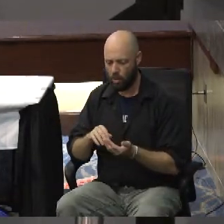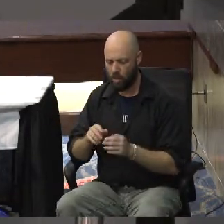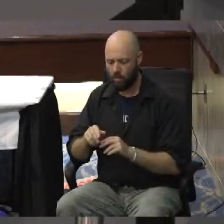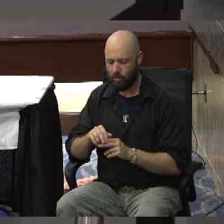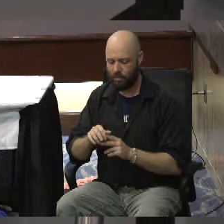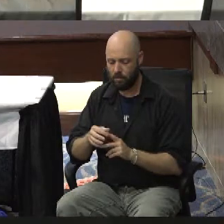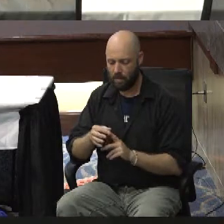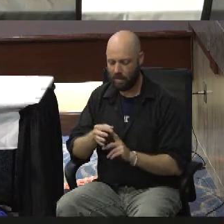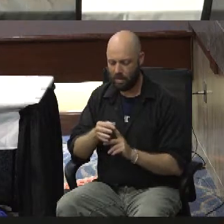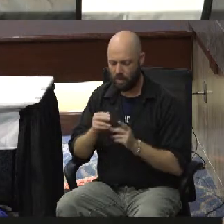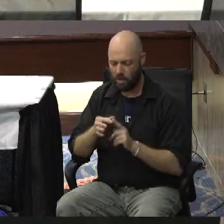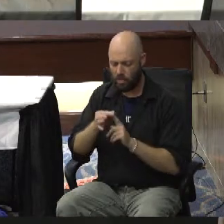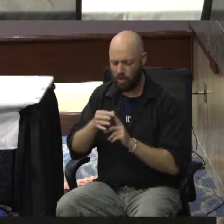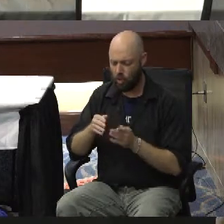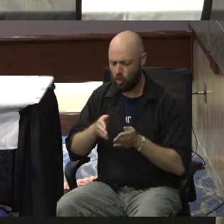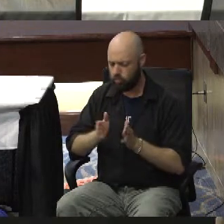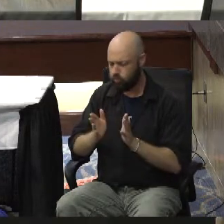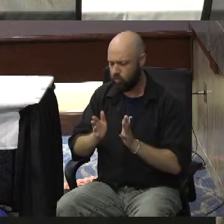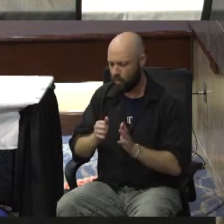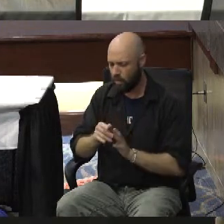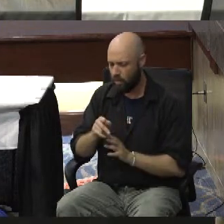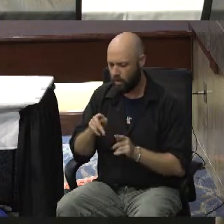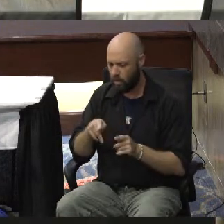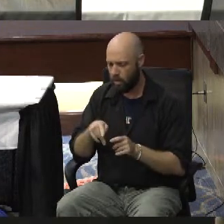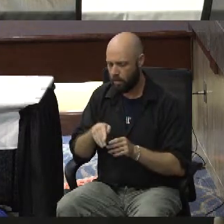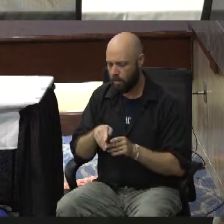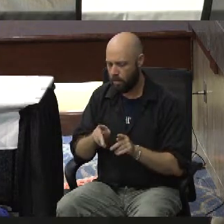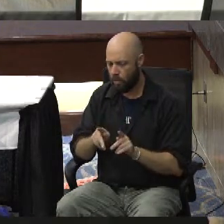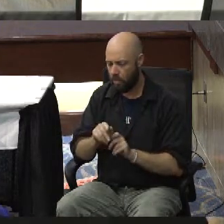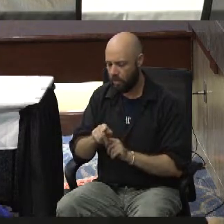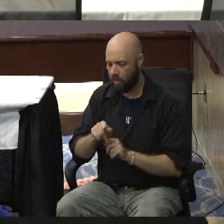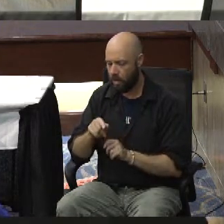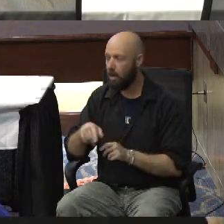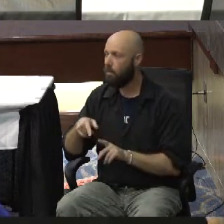ordinance. Are there any questions for staff?